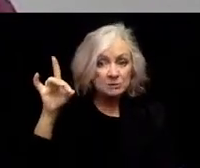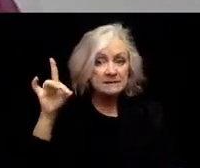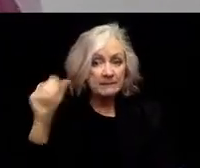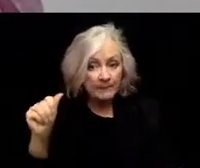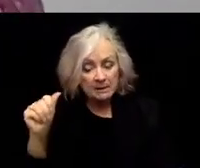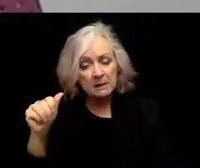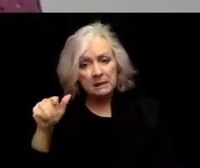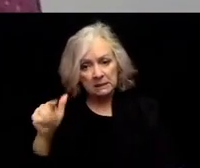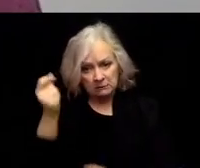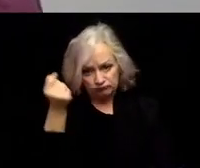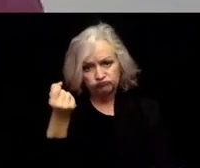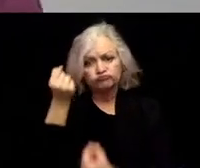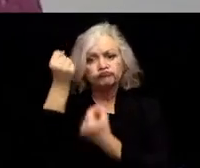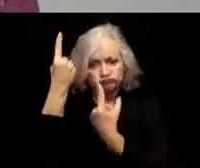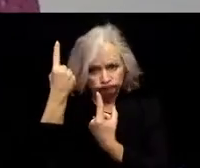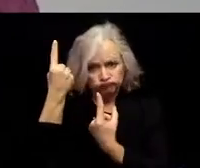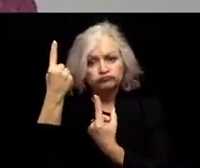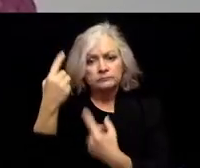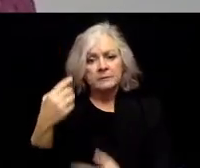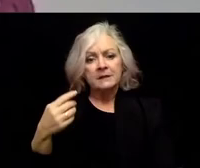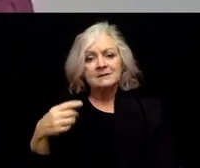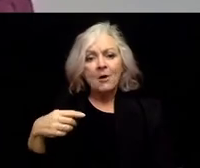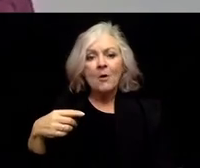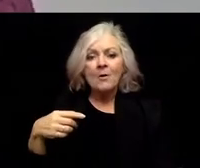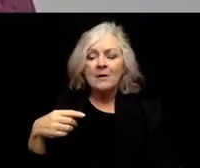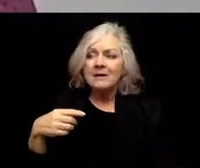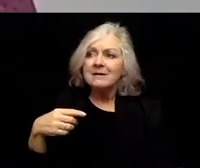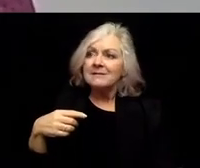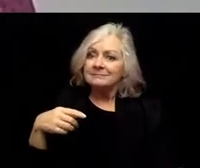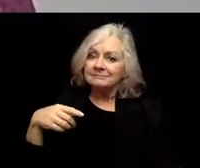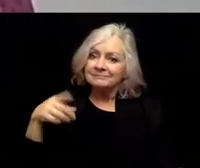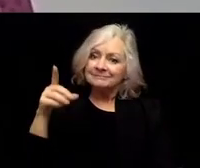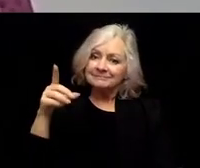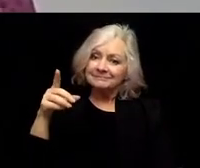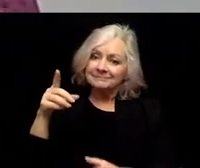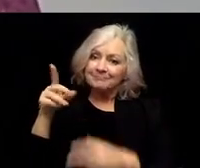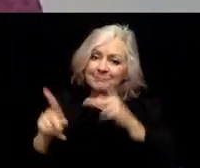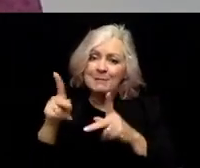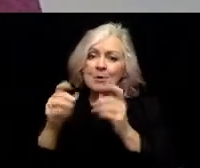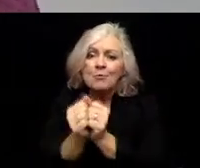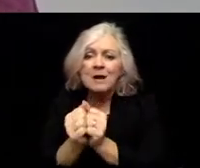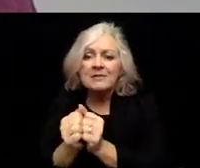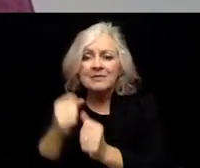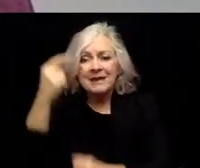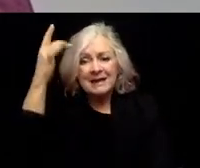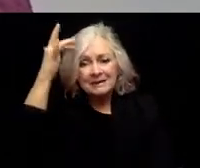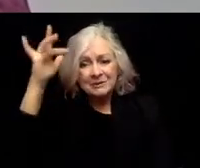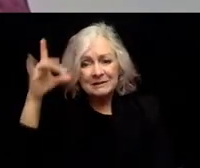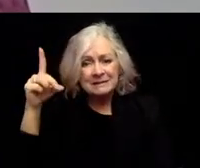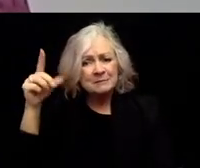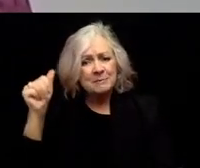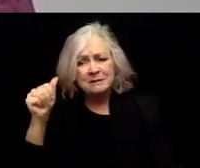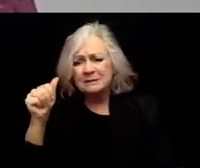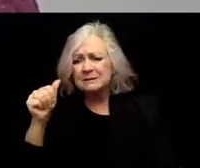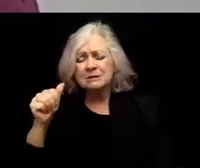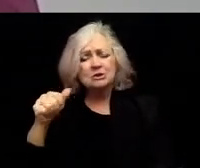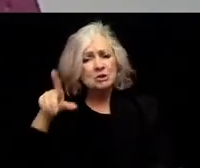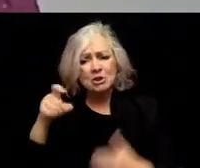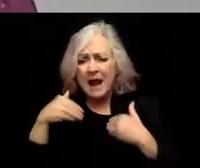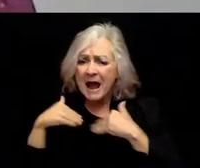So they deserve the same services that you or I would deserve, same diagnostic